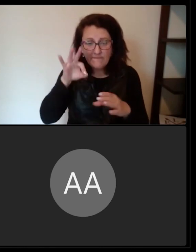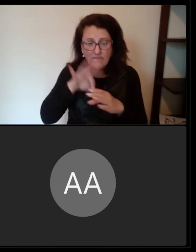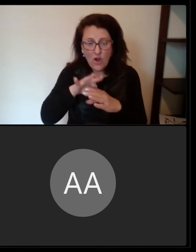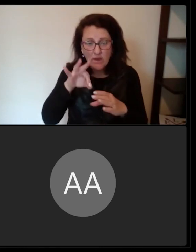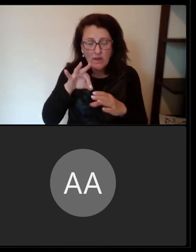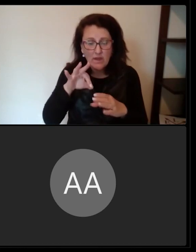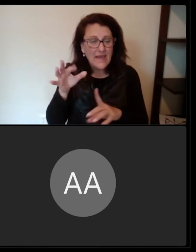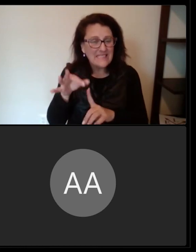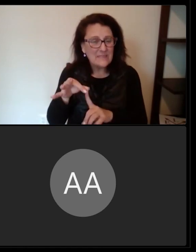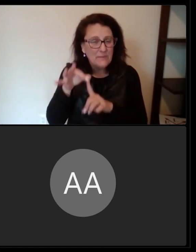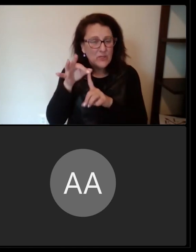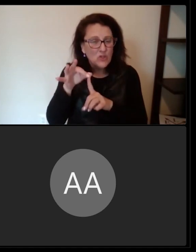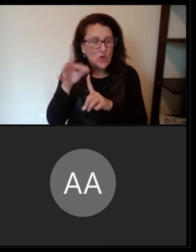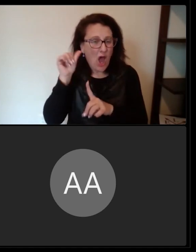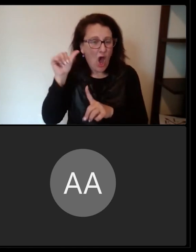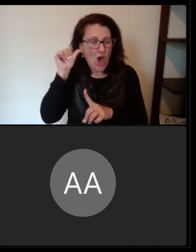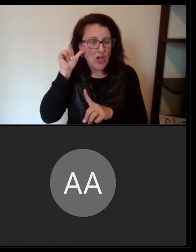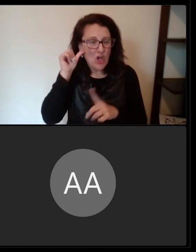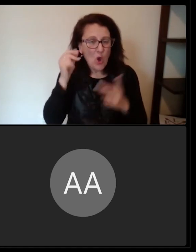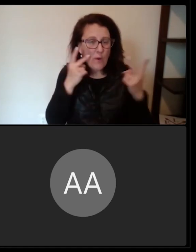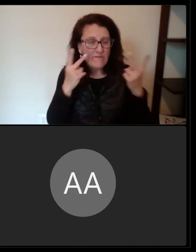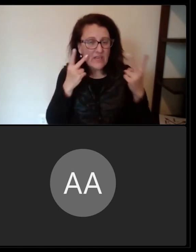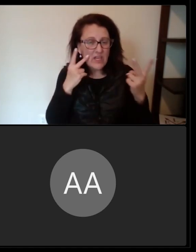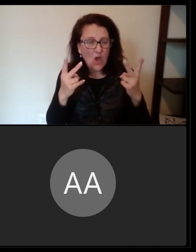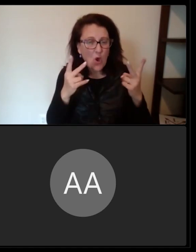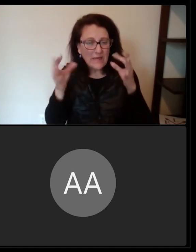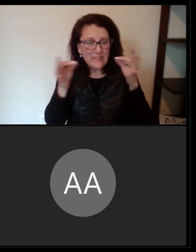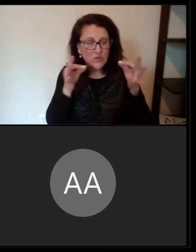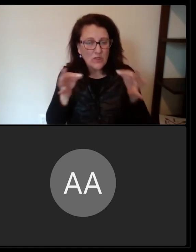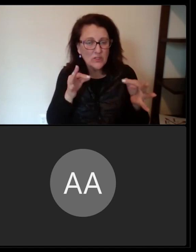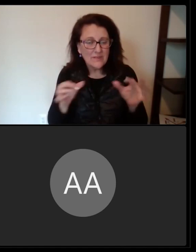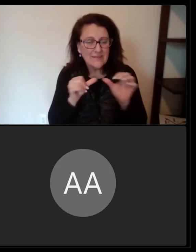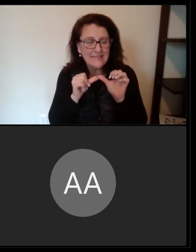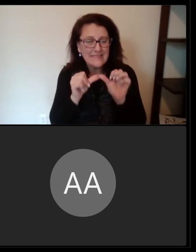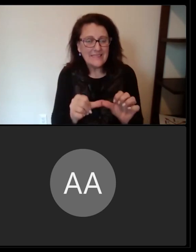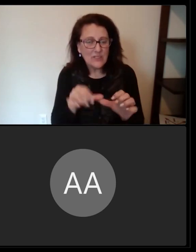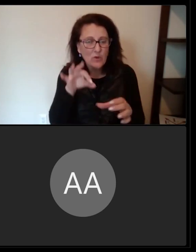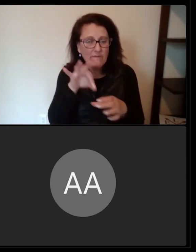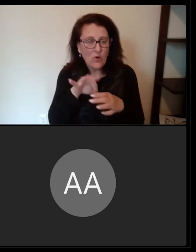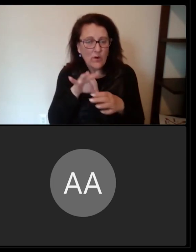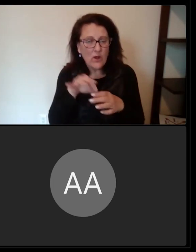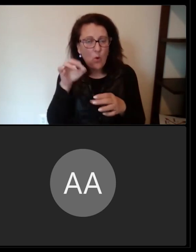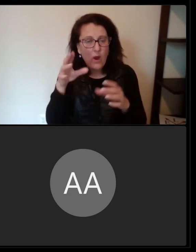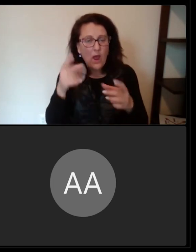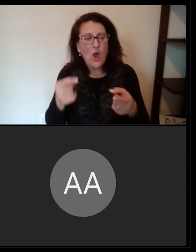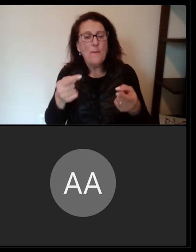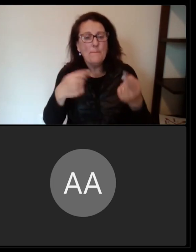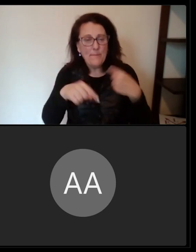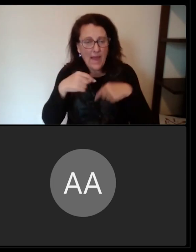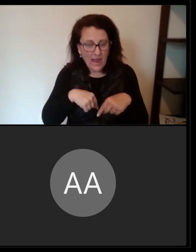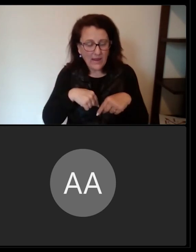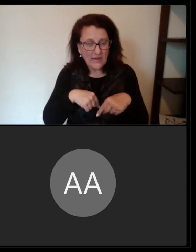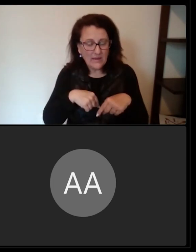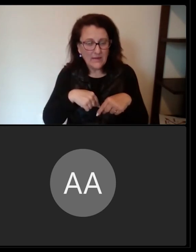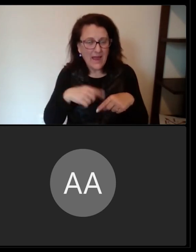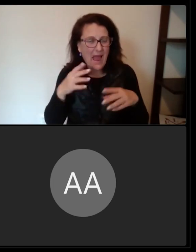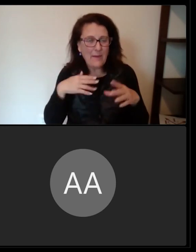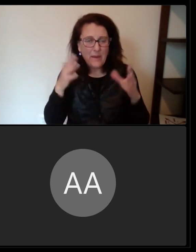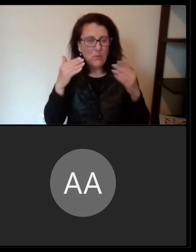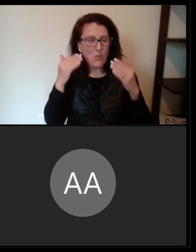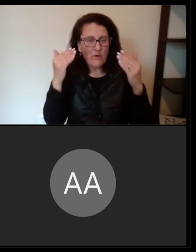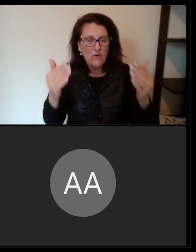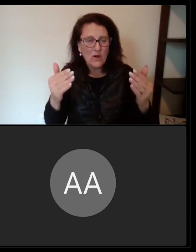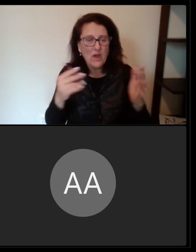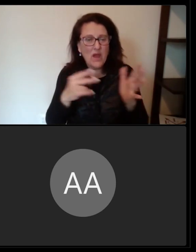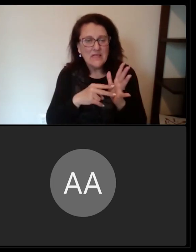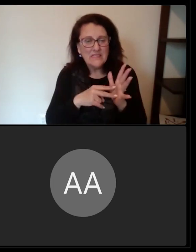and visual instructions on how to continue voting or go back to complete voting. I'm just going to move forward with my double